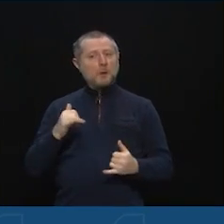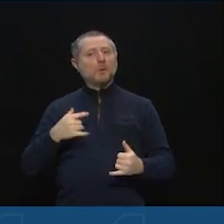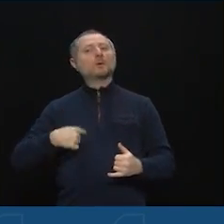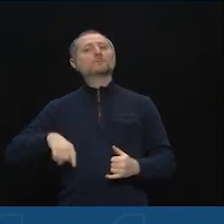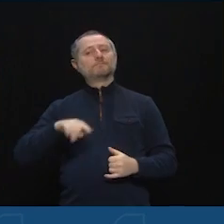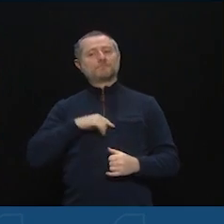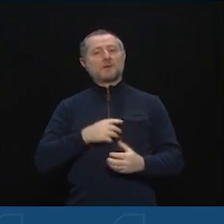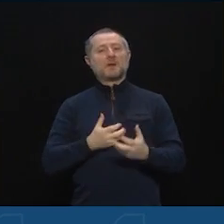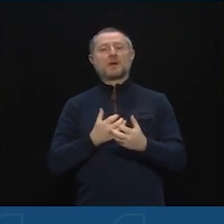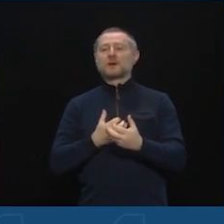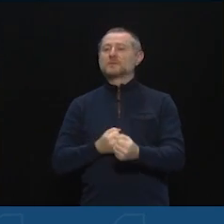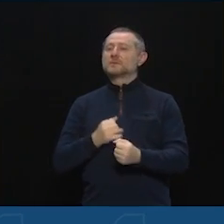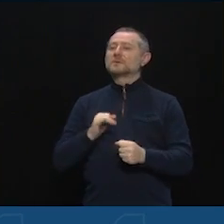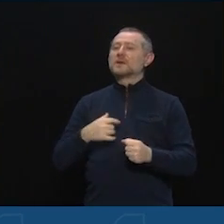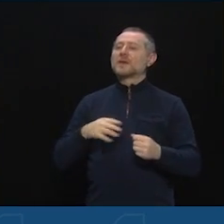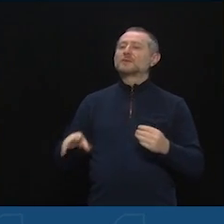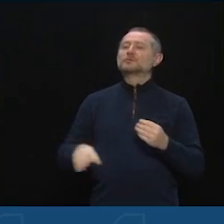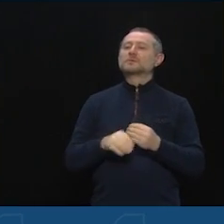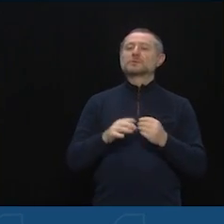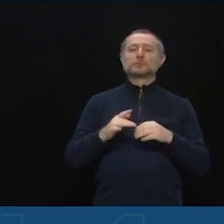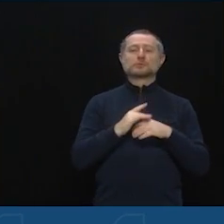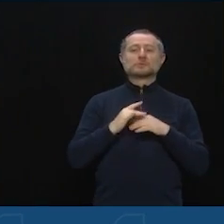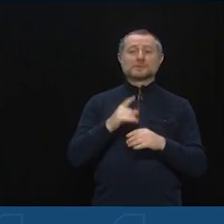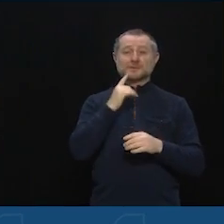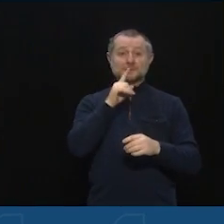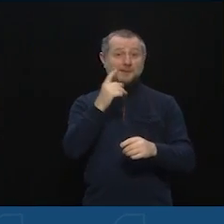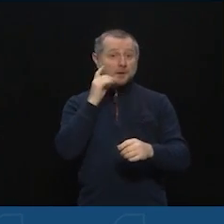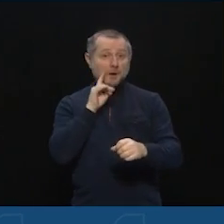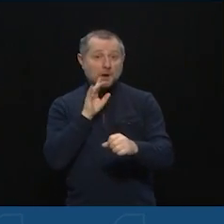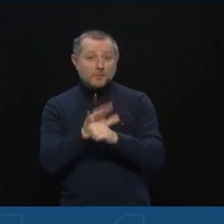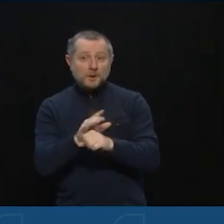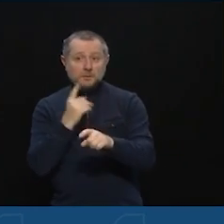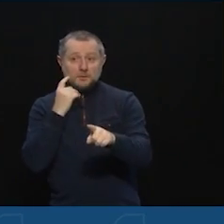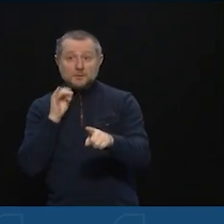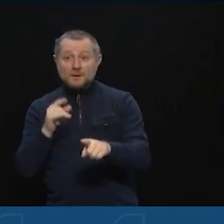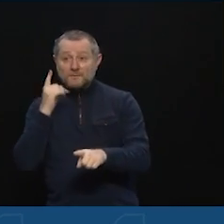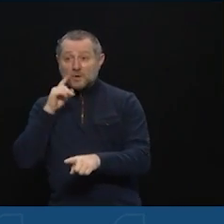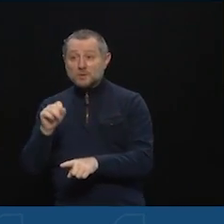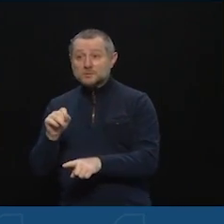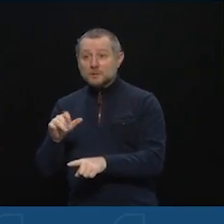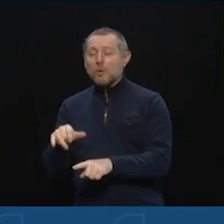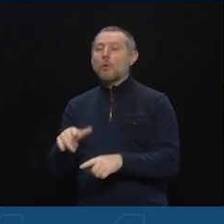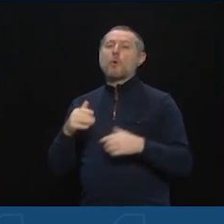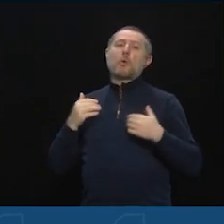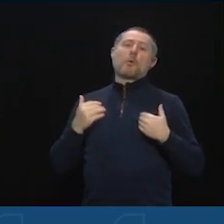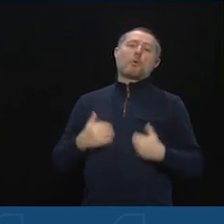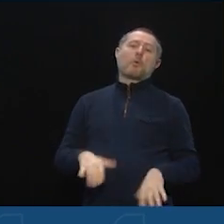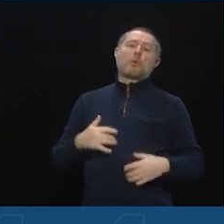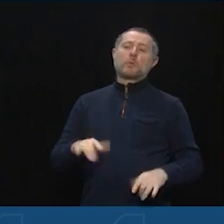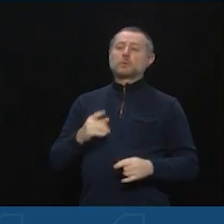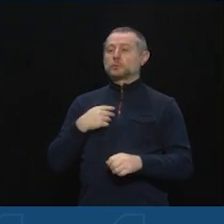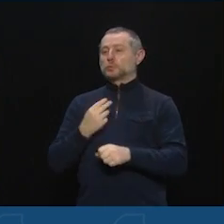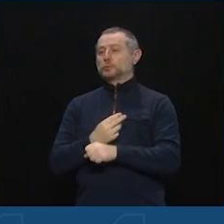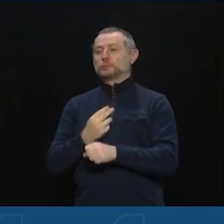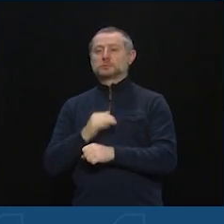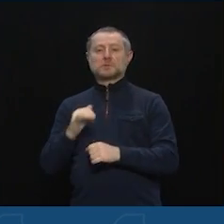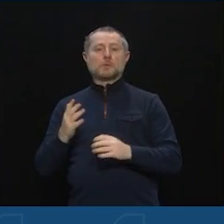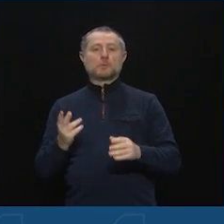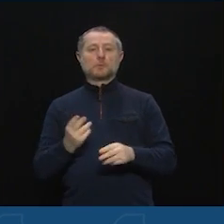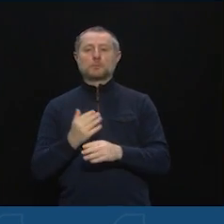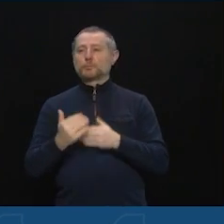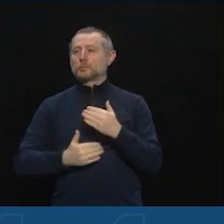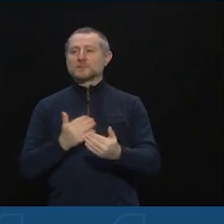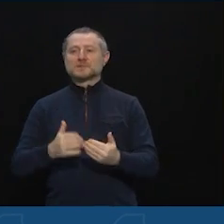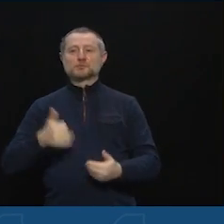that with the additional resources that Governor Hochul is giving you in your agency, you'll be able to utilize those to make the process easier for